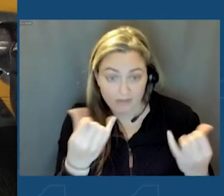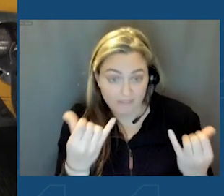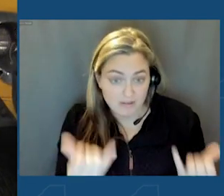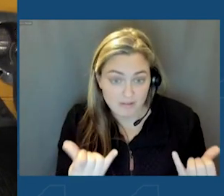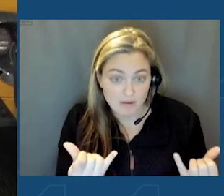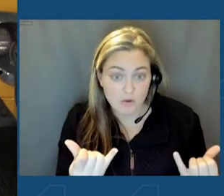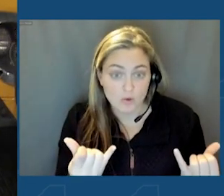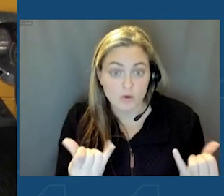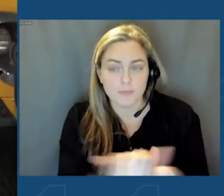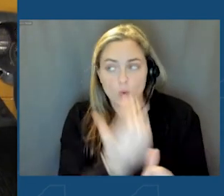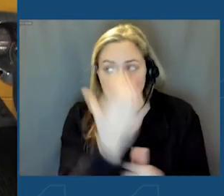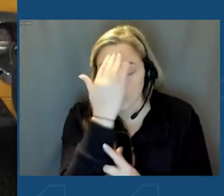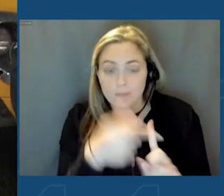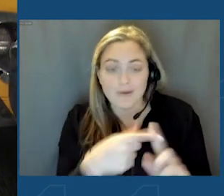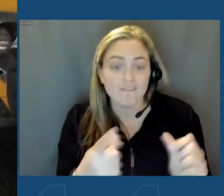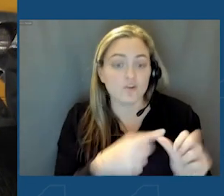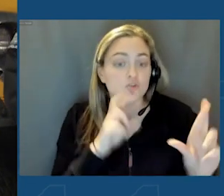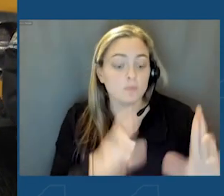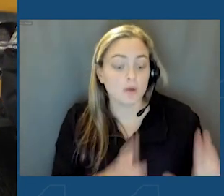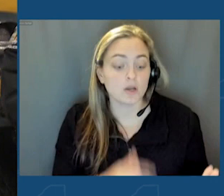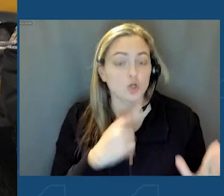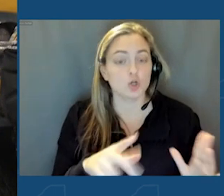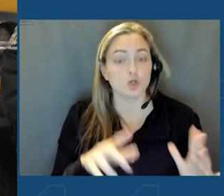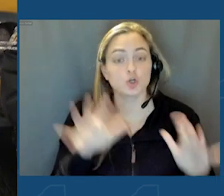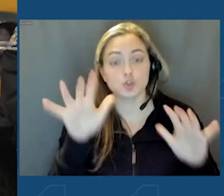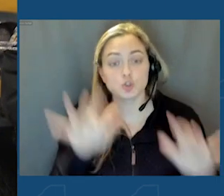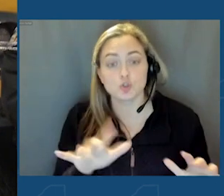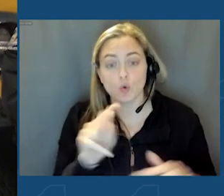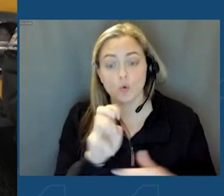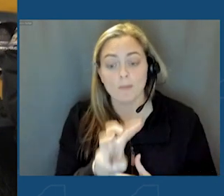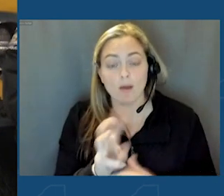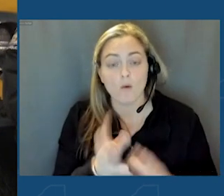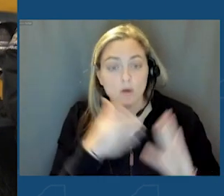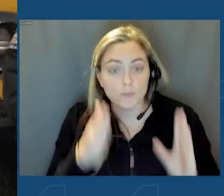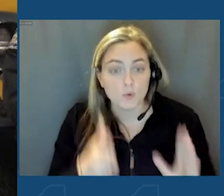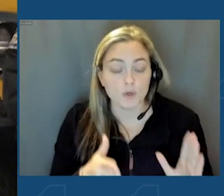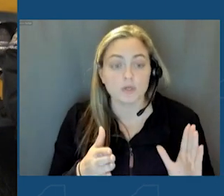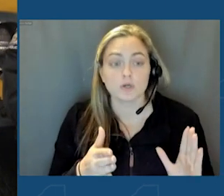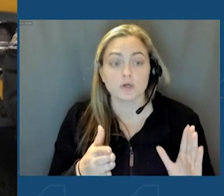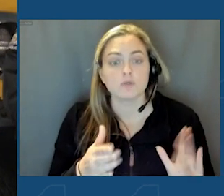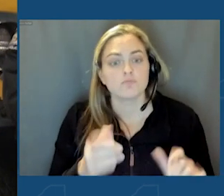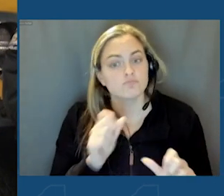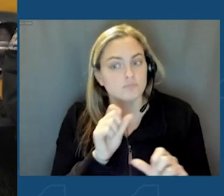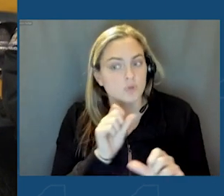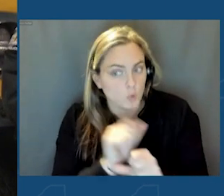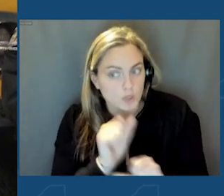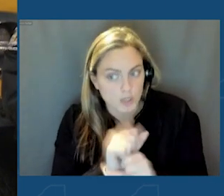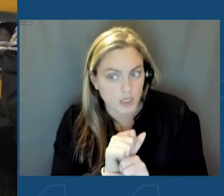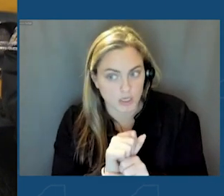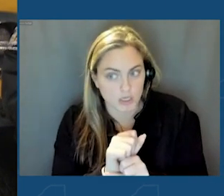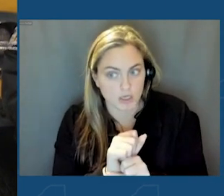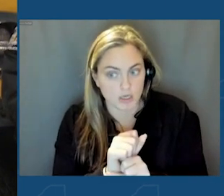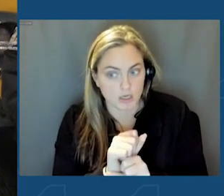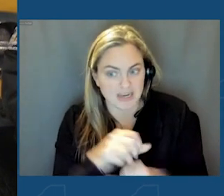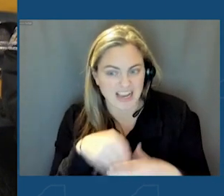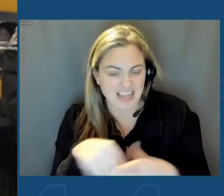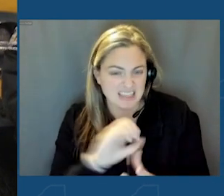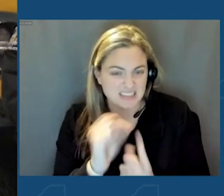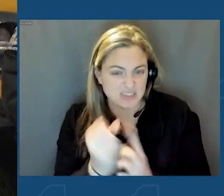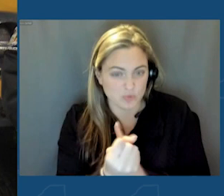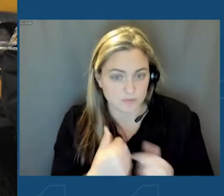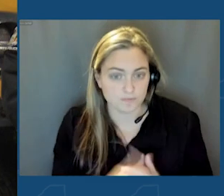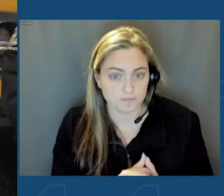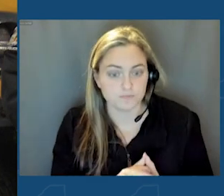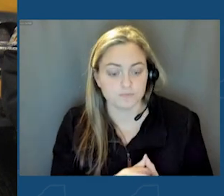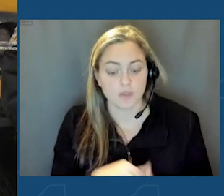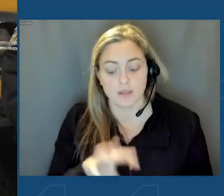First Responders and our snow plow operators who are out there working on on these in these conditions as